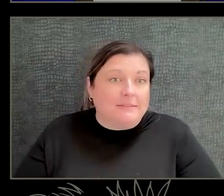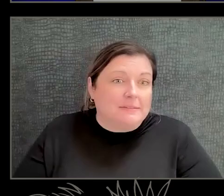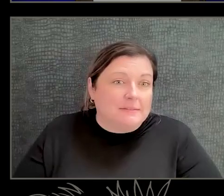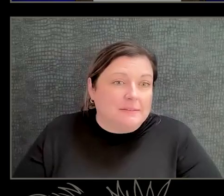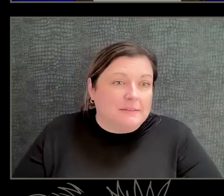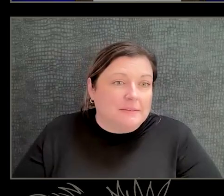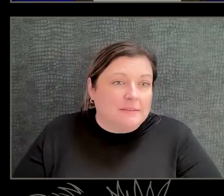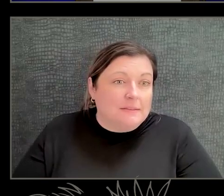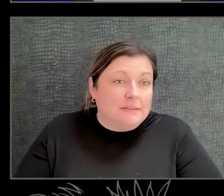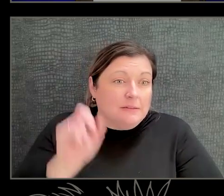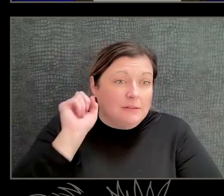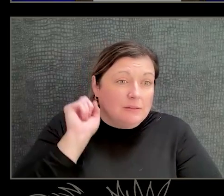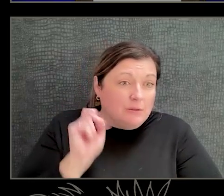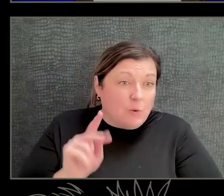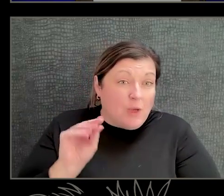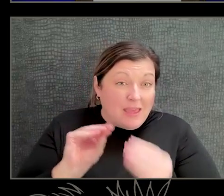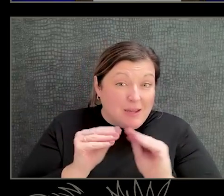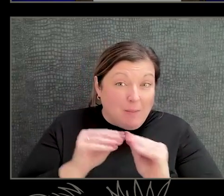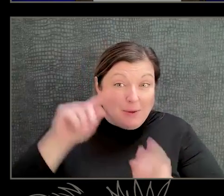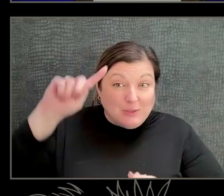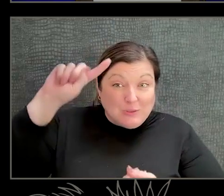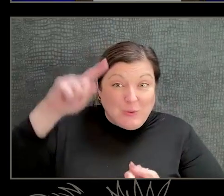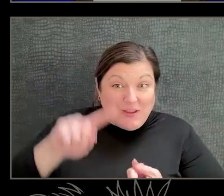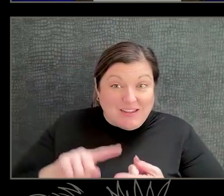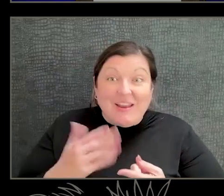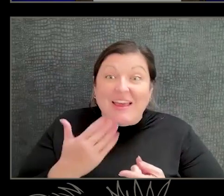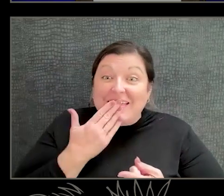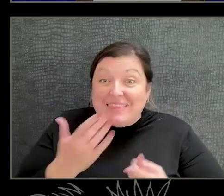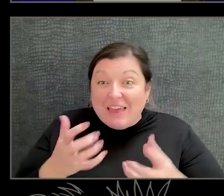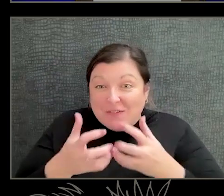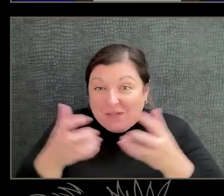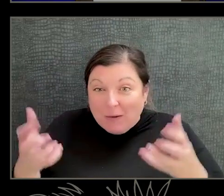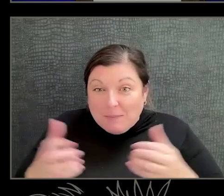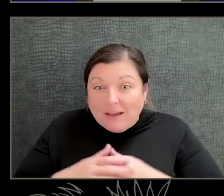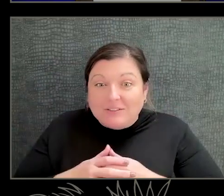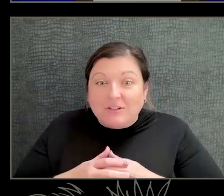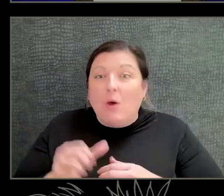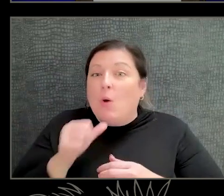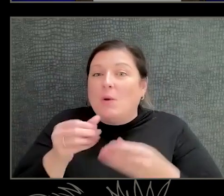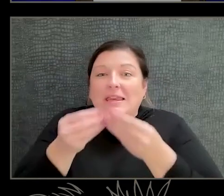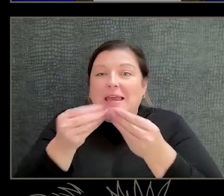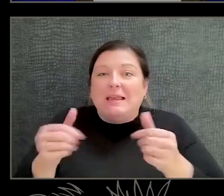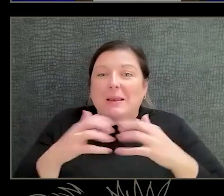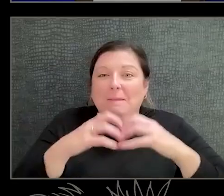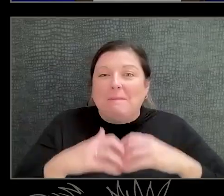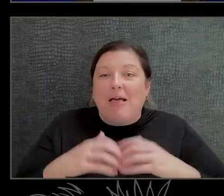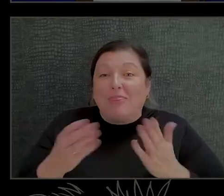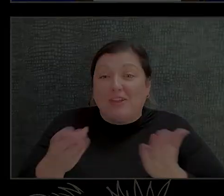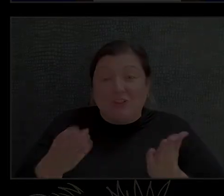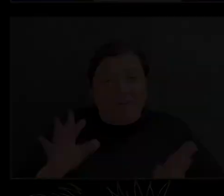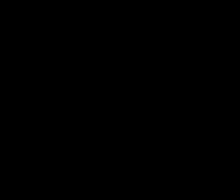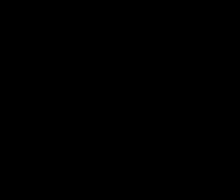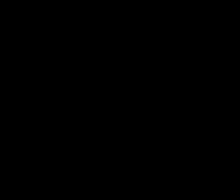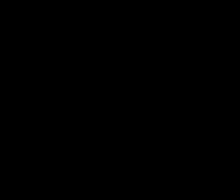All right, numbers are going down, so thank you very much. We didn't melt the server, so that's great.